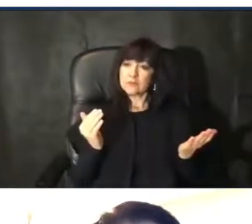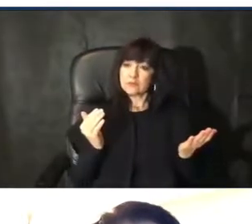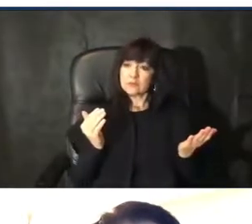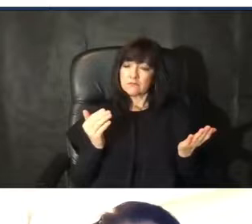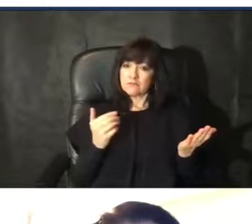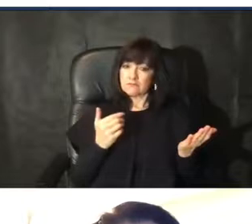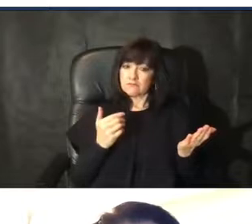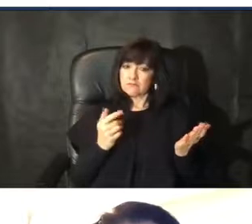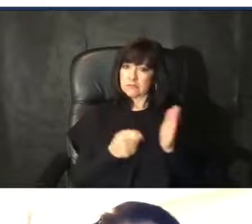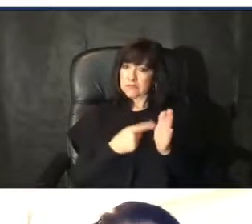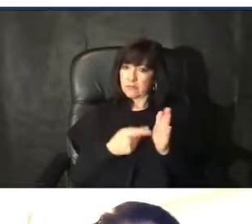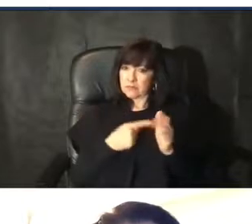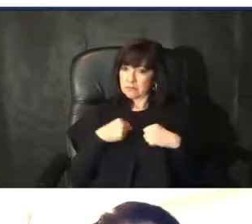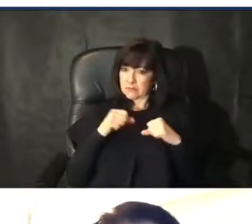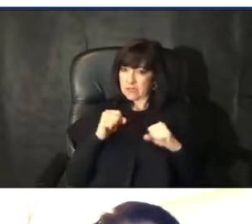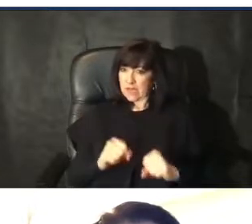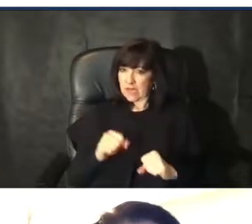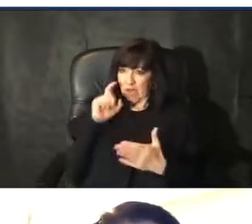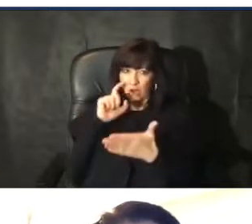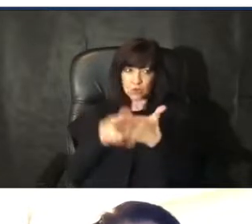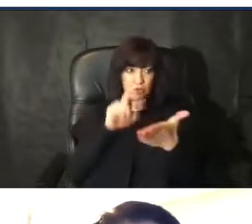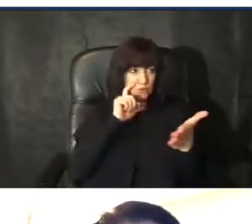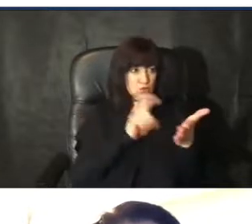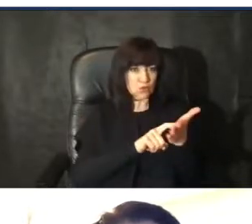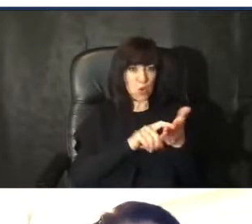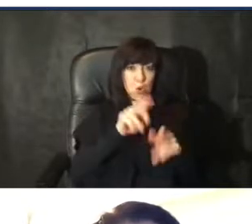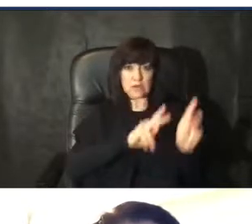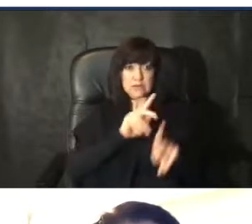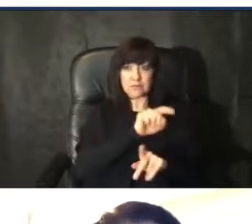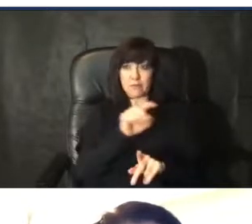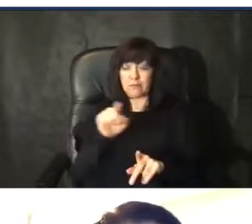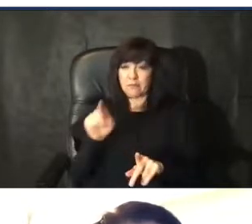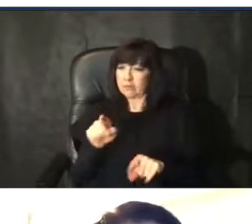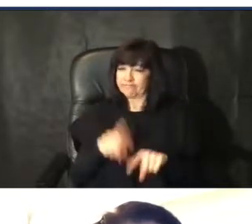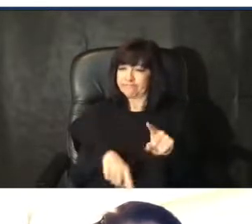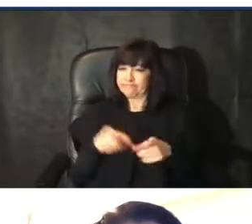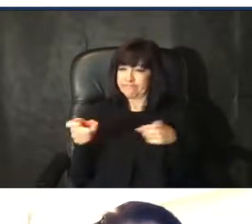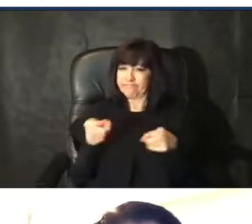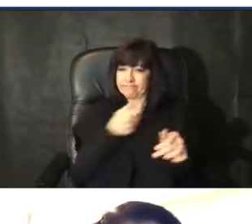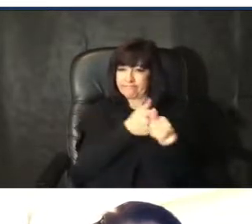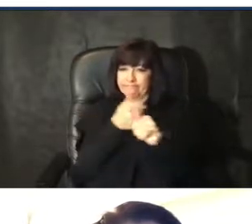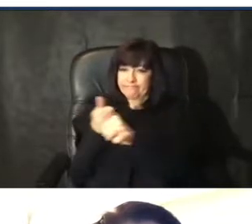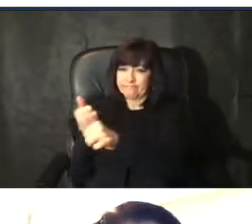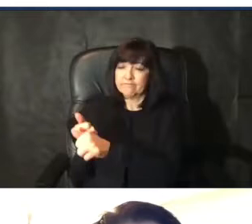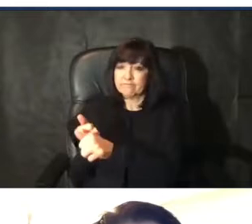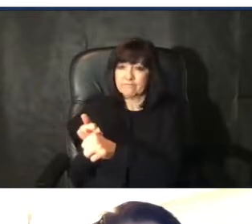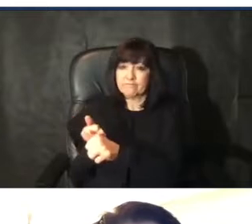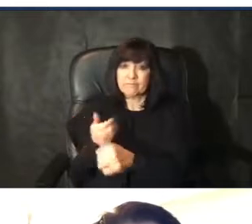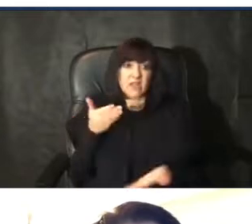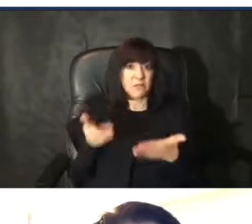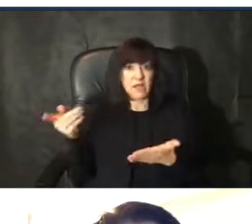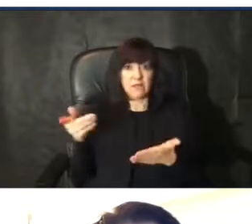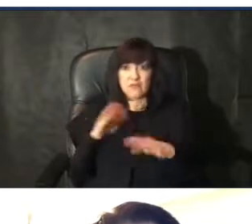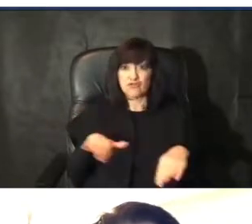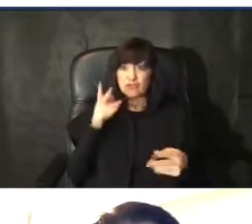that people aren't regulating very well when they're seeming to have like anger and